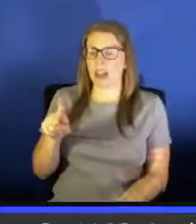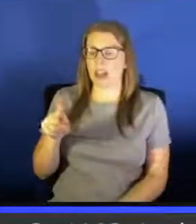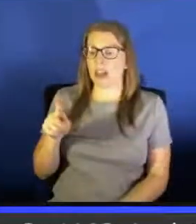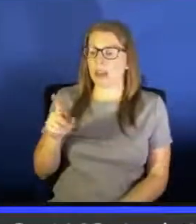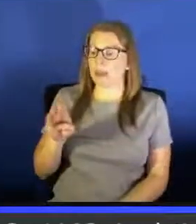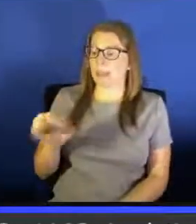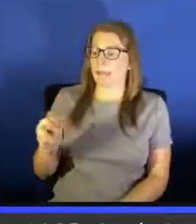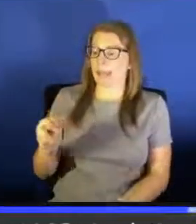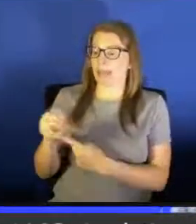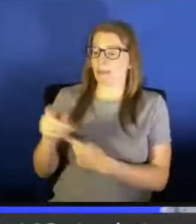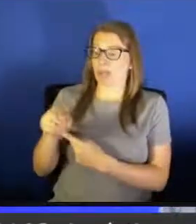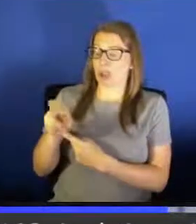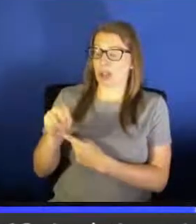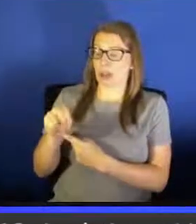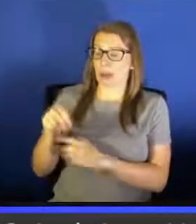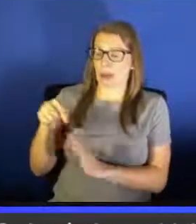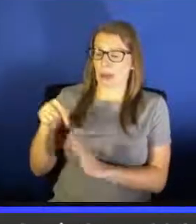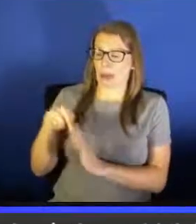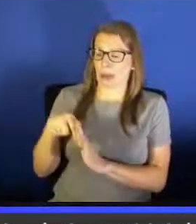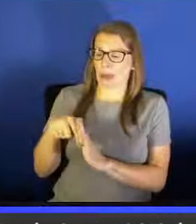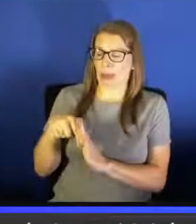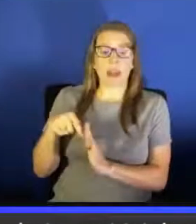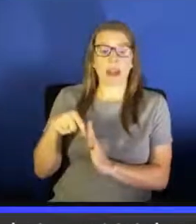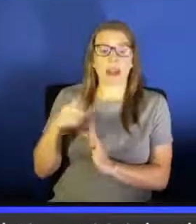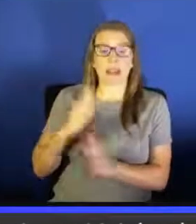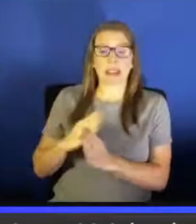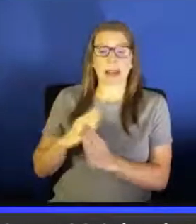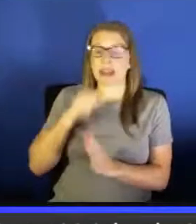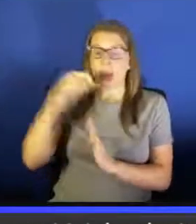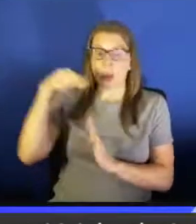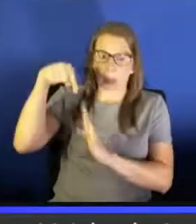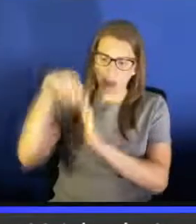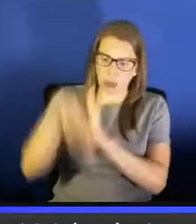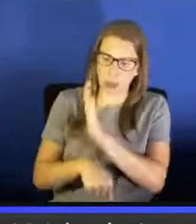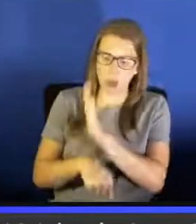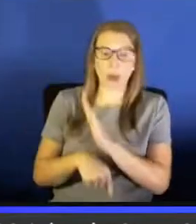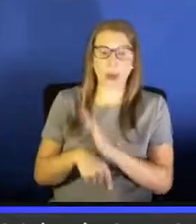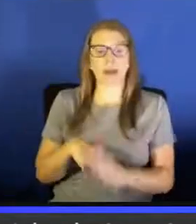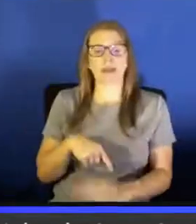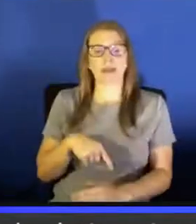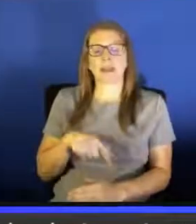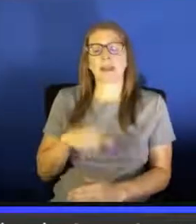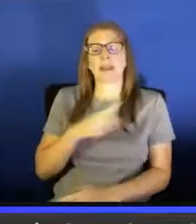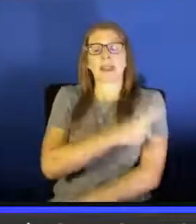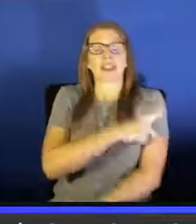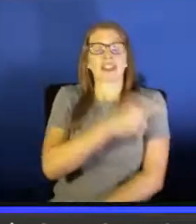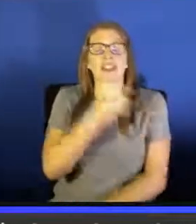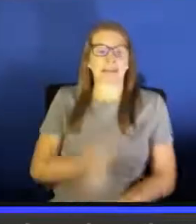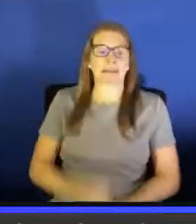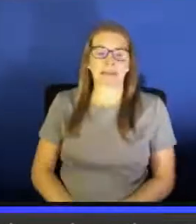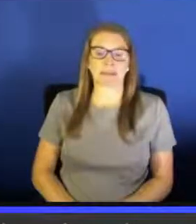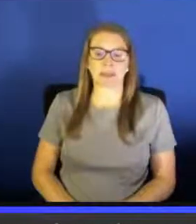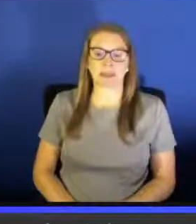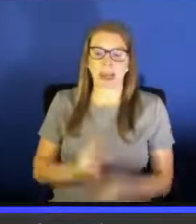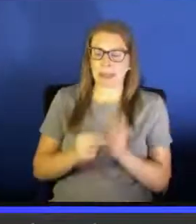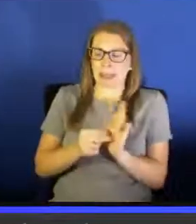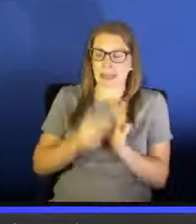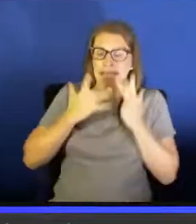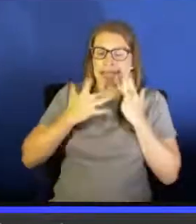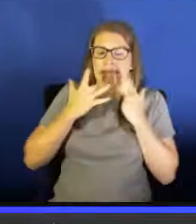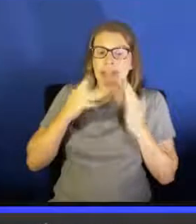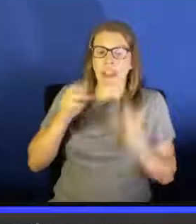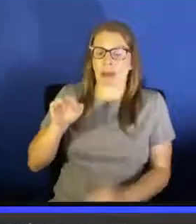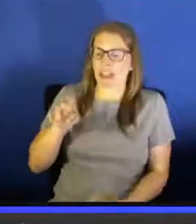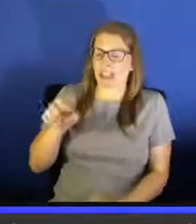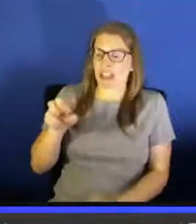and then stops rather than going all the way through the patient. And so what that allows you to do is spare some radiation dose